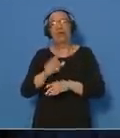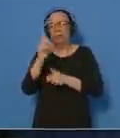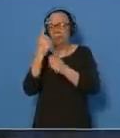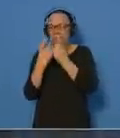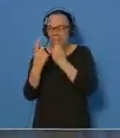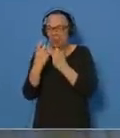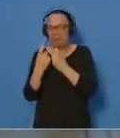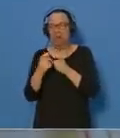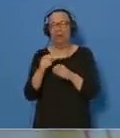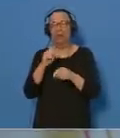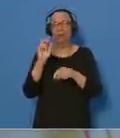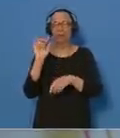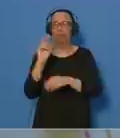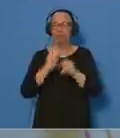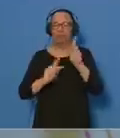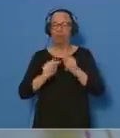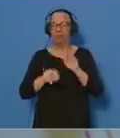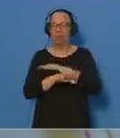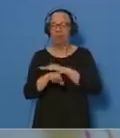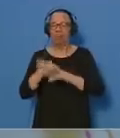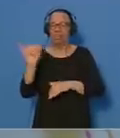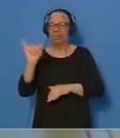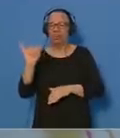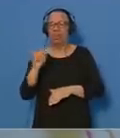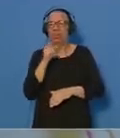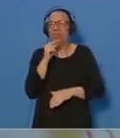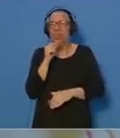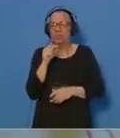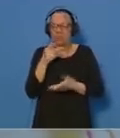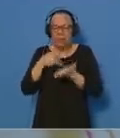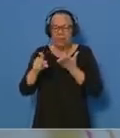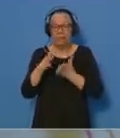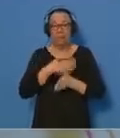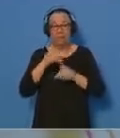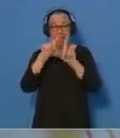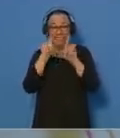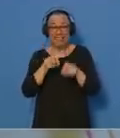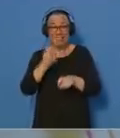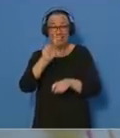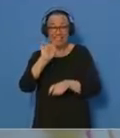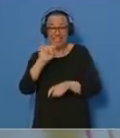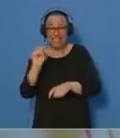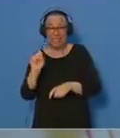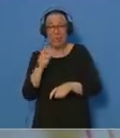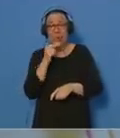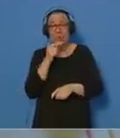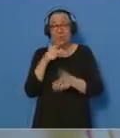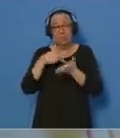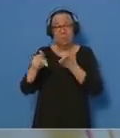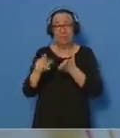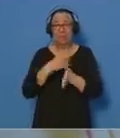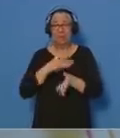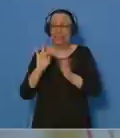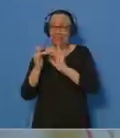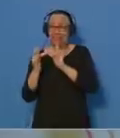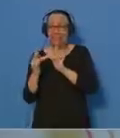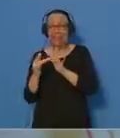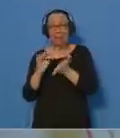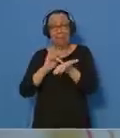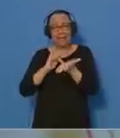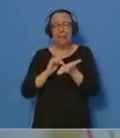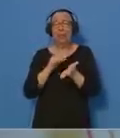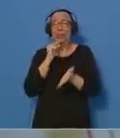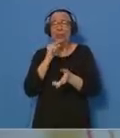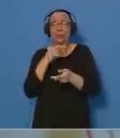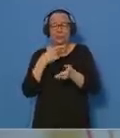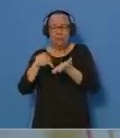uninsured as to who's going to pay for my test kits, who's going to pay for my telemedicine, who's going to pay for my medication, et cetera, which are